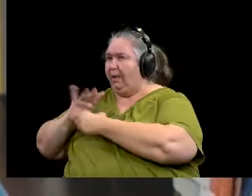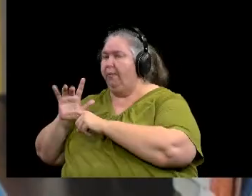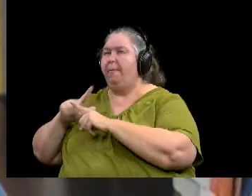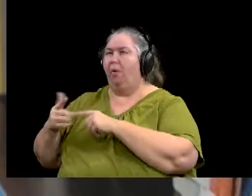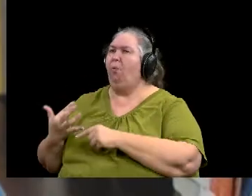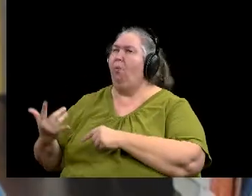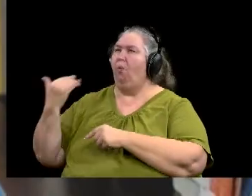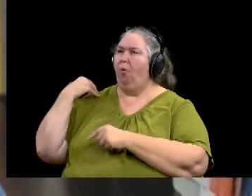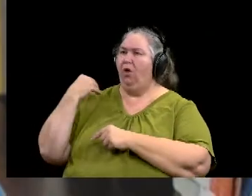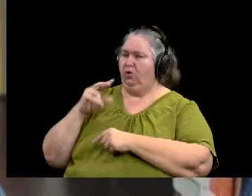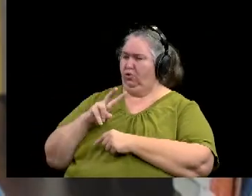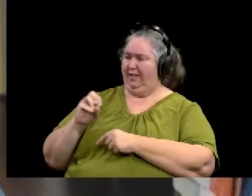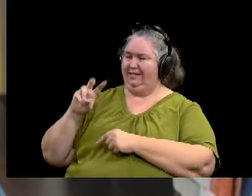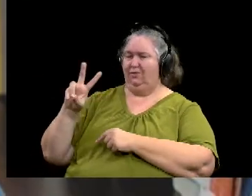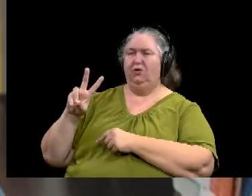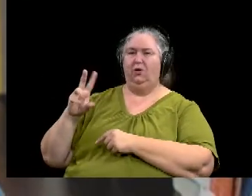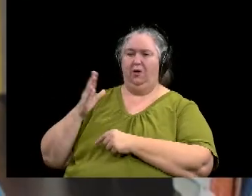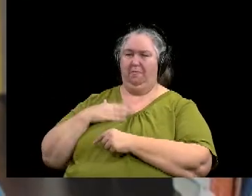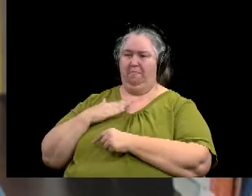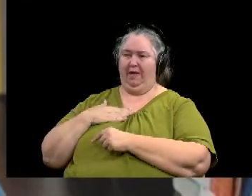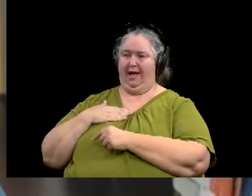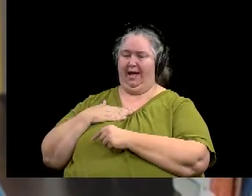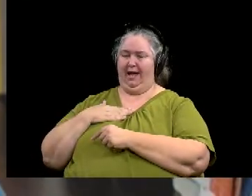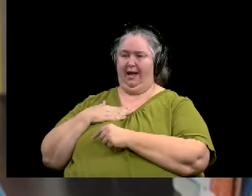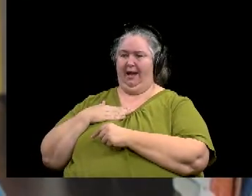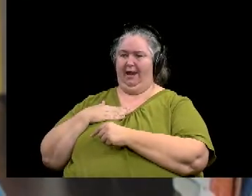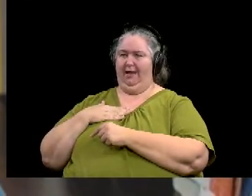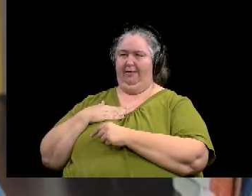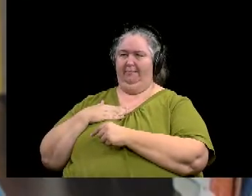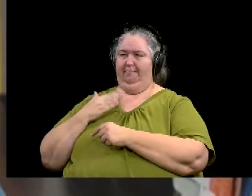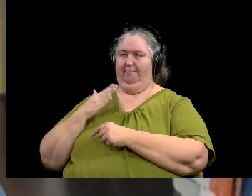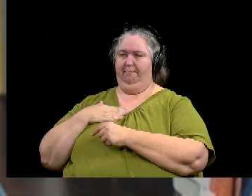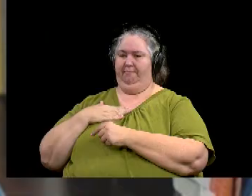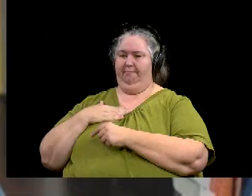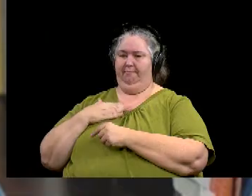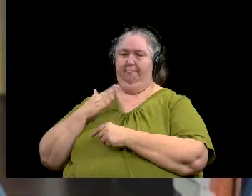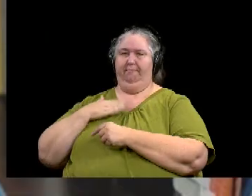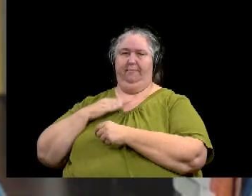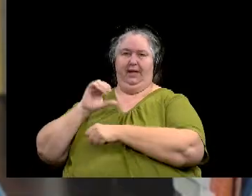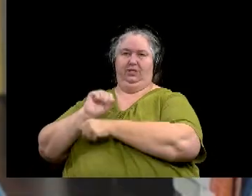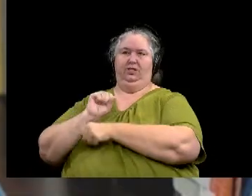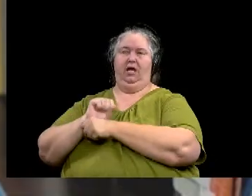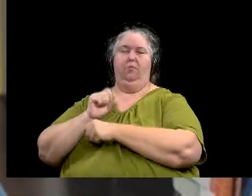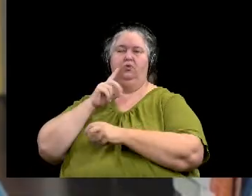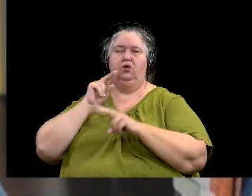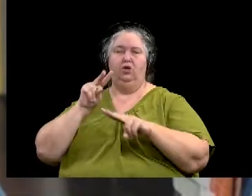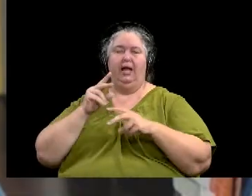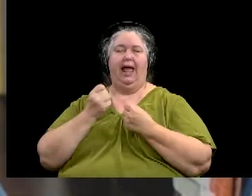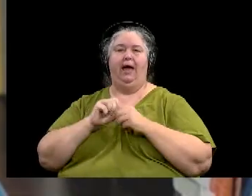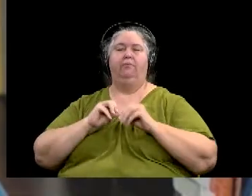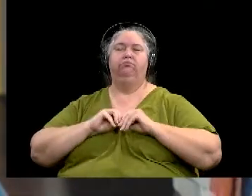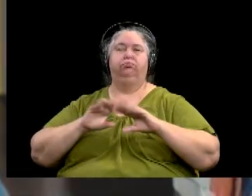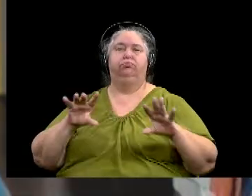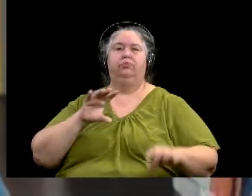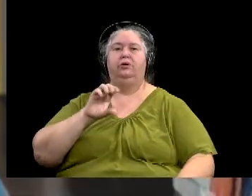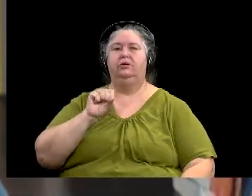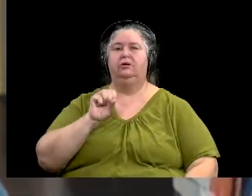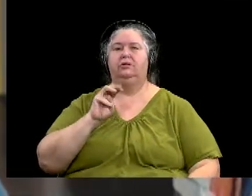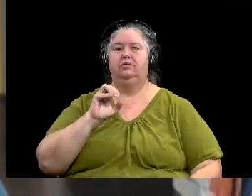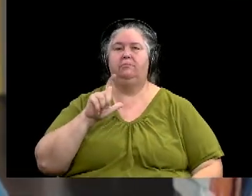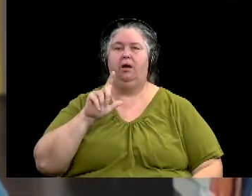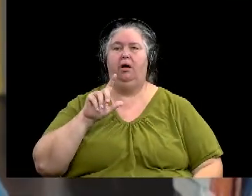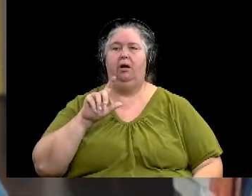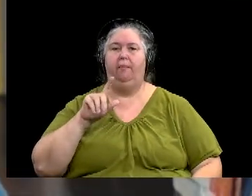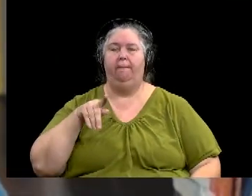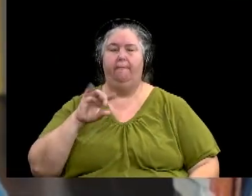was to plan for the mass distribution of the smallpox vaccine back when we were worried about the bioterrorism threat. So we do have plans in place to address